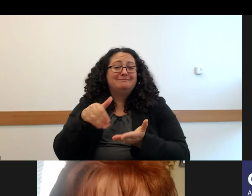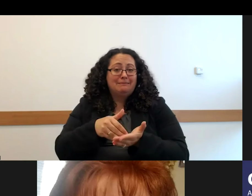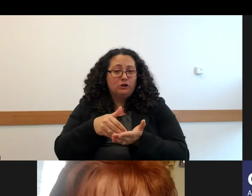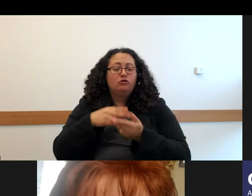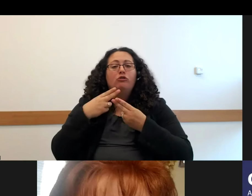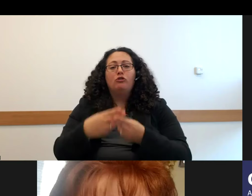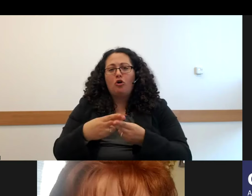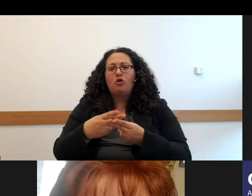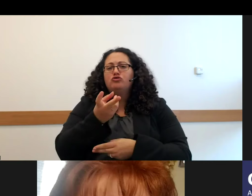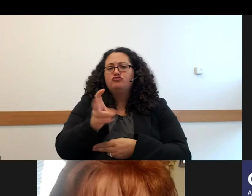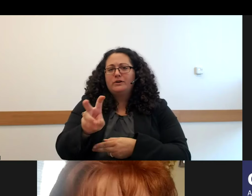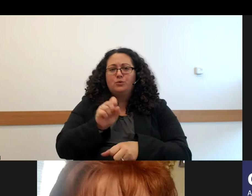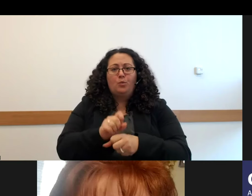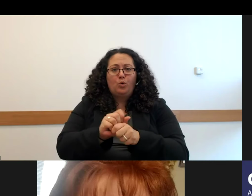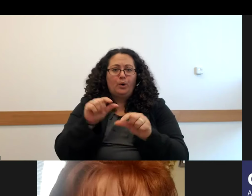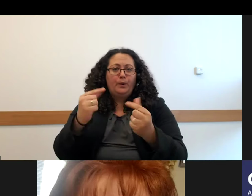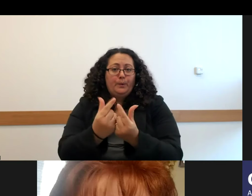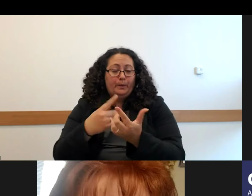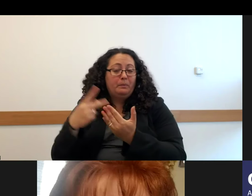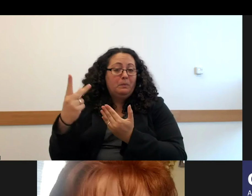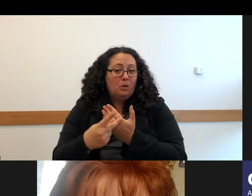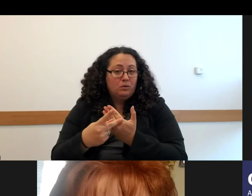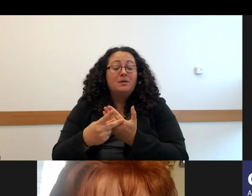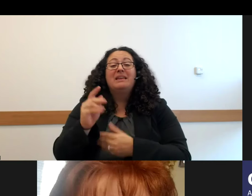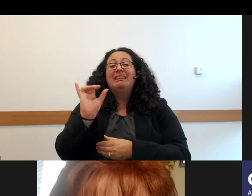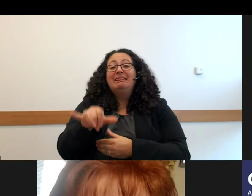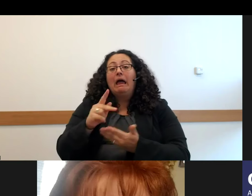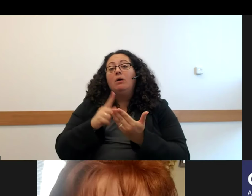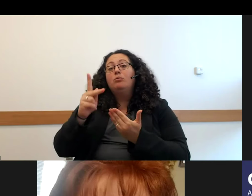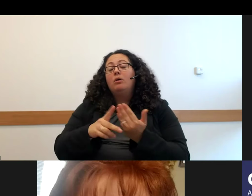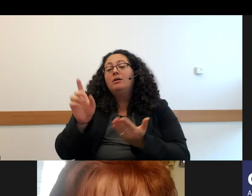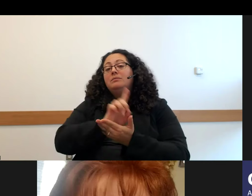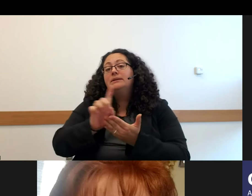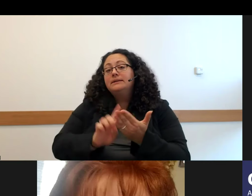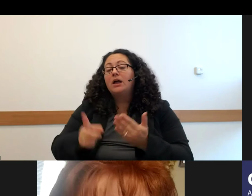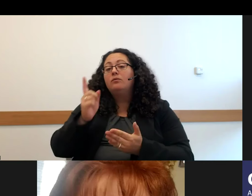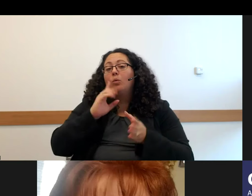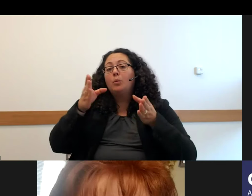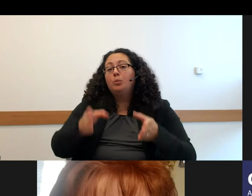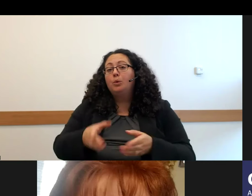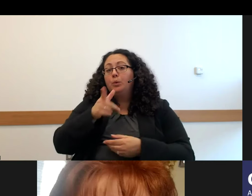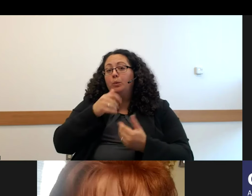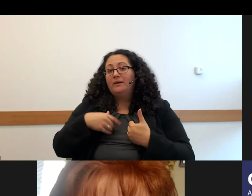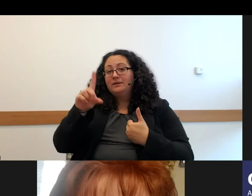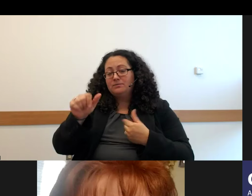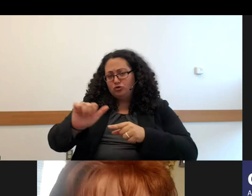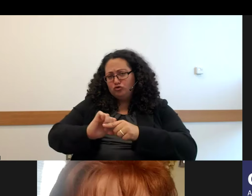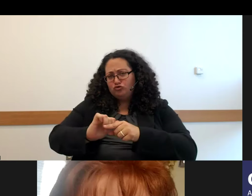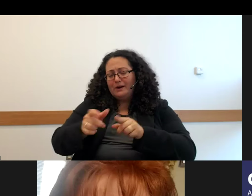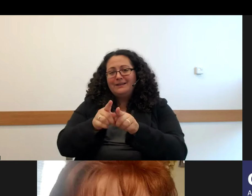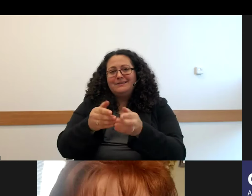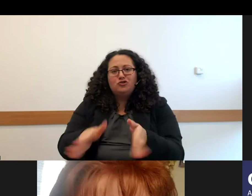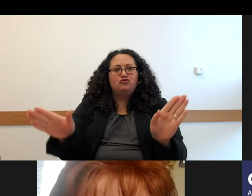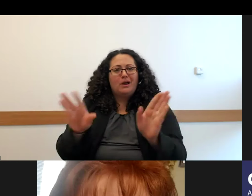called the Transition Work Group program. And that program was designed for a person with a disability to be trained as a general